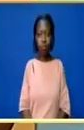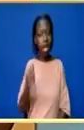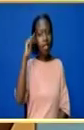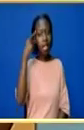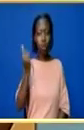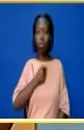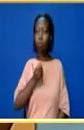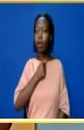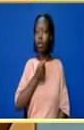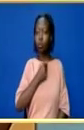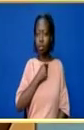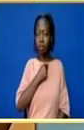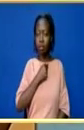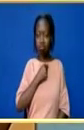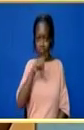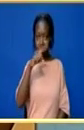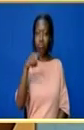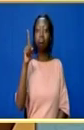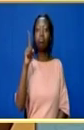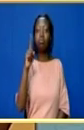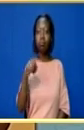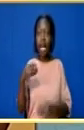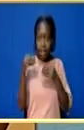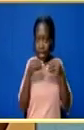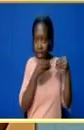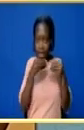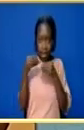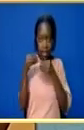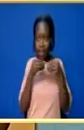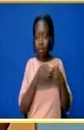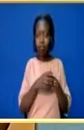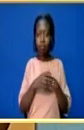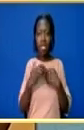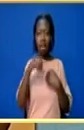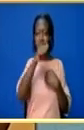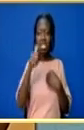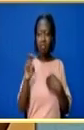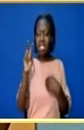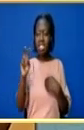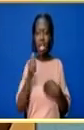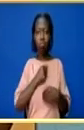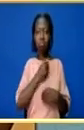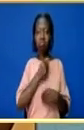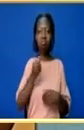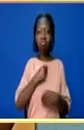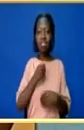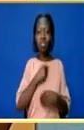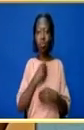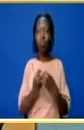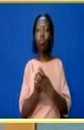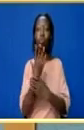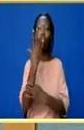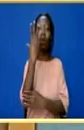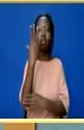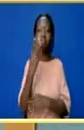potatoes. Sweet potatoes. Watermelons. I've never seen a sweet potato hang, by the way. Yeah. I've never seen a watermelon